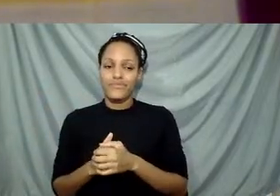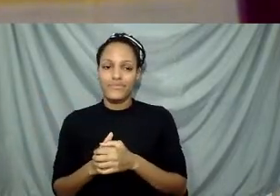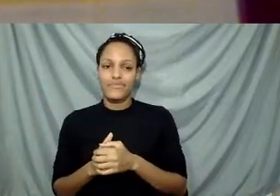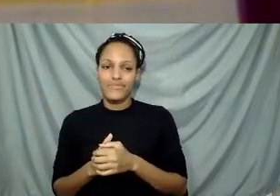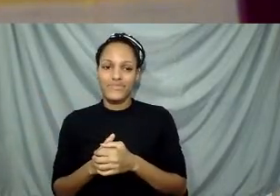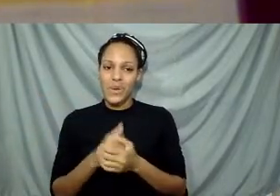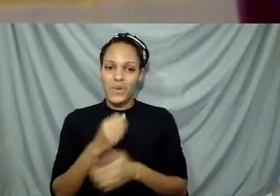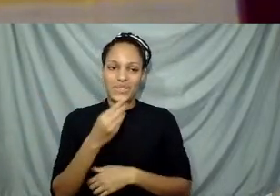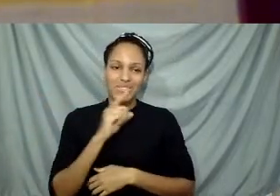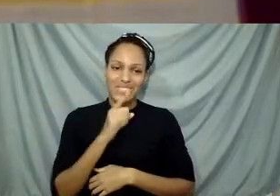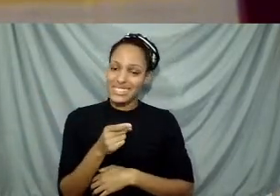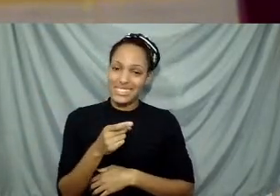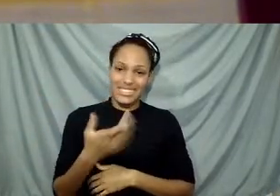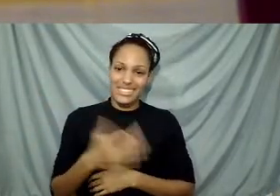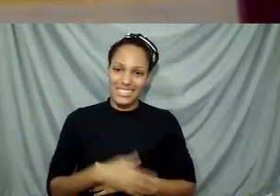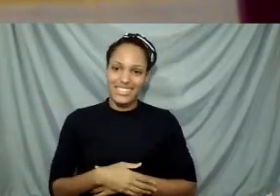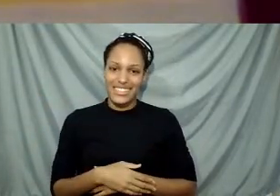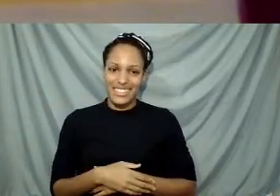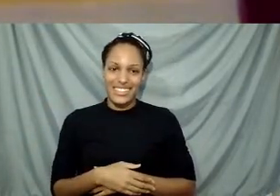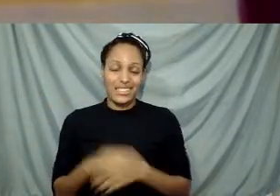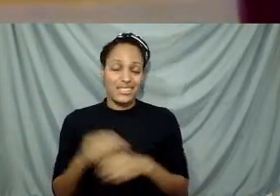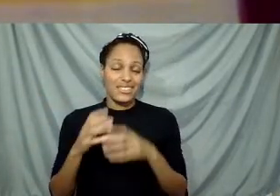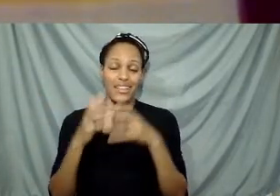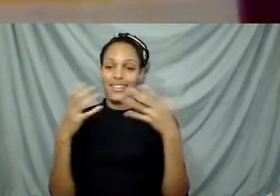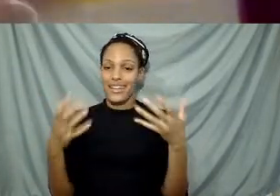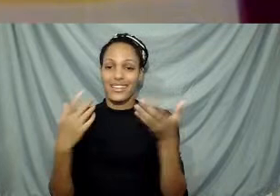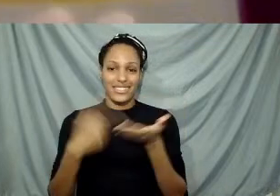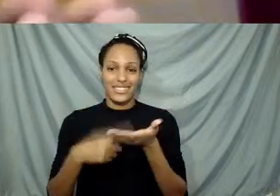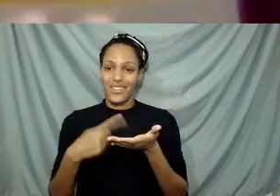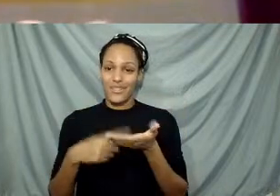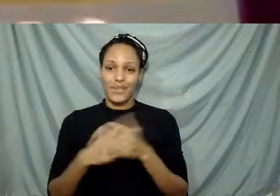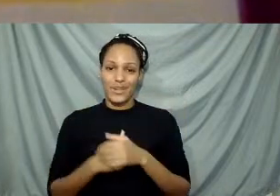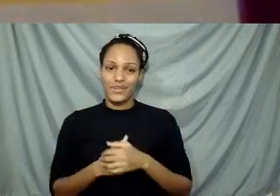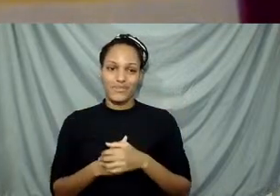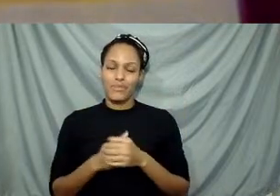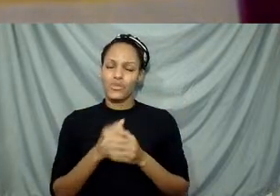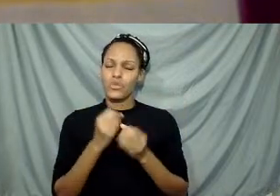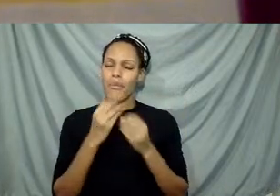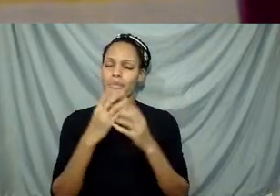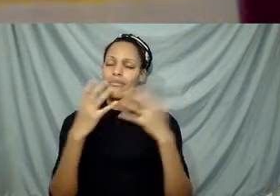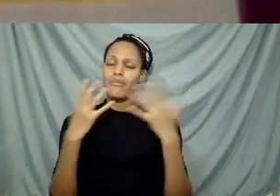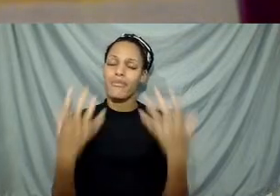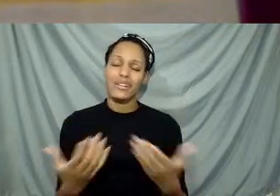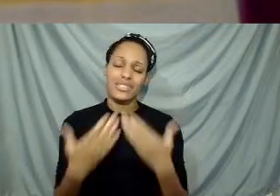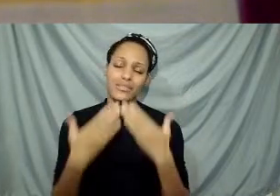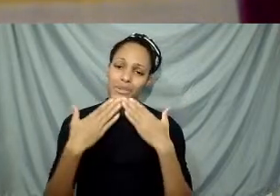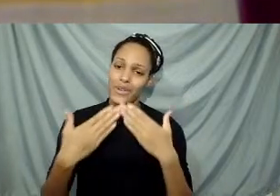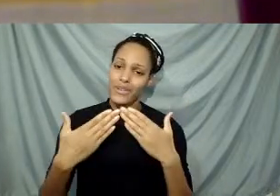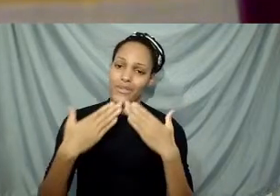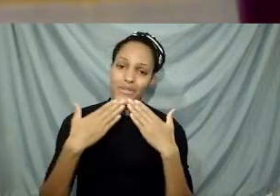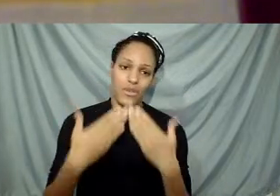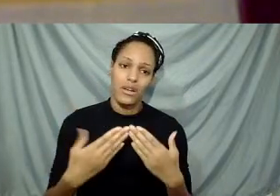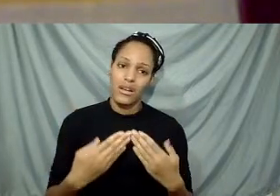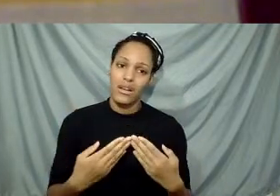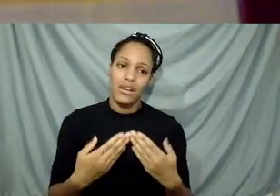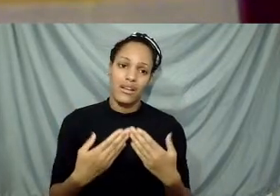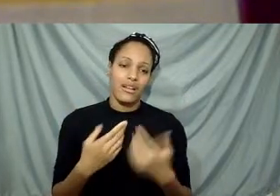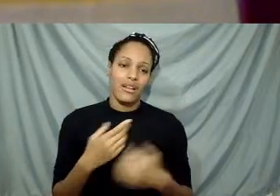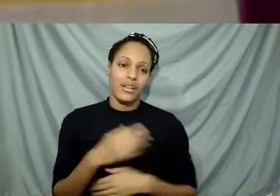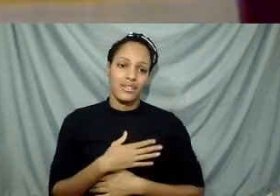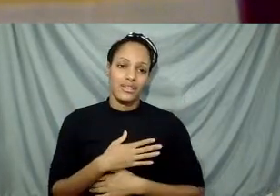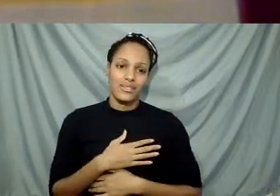there's so much to talk about, and there's so much to be grateful for. I'm super grateful to all